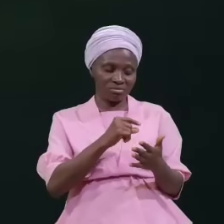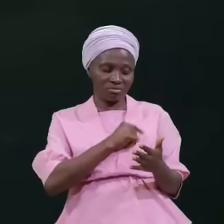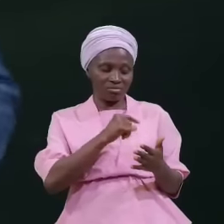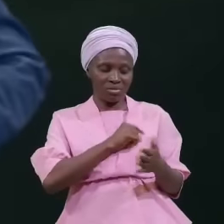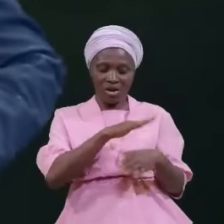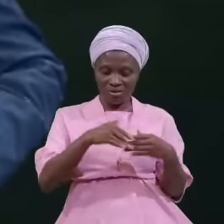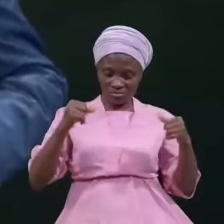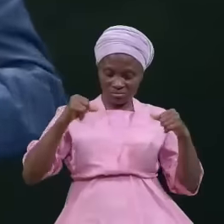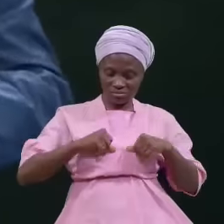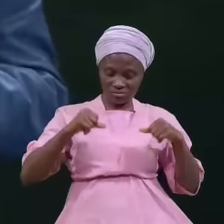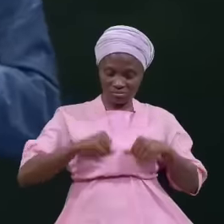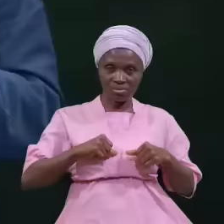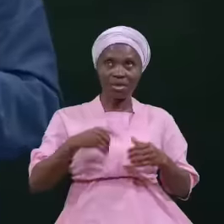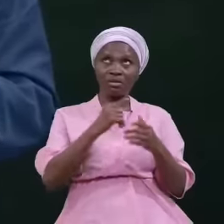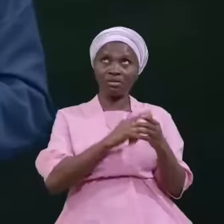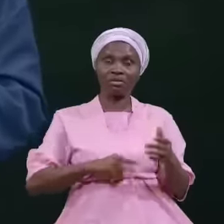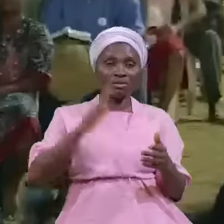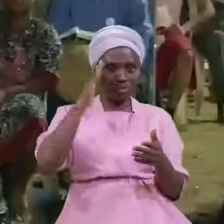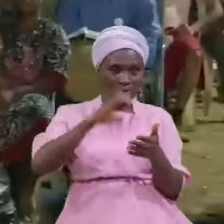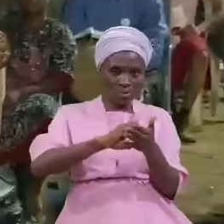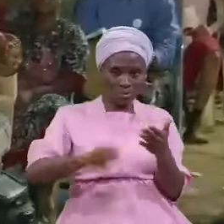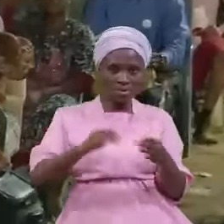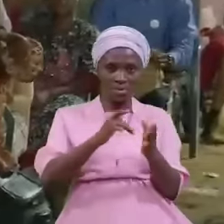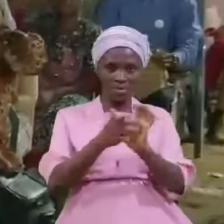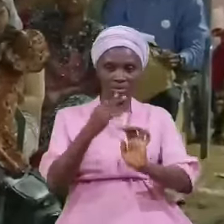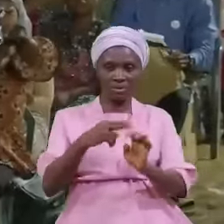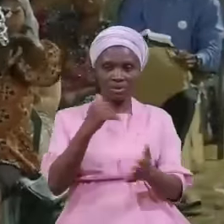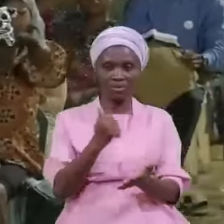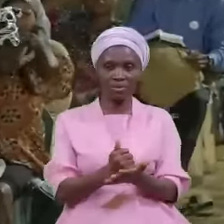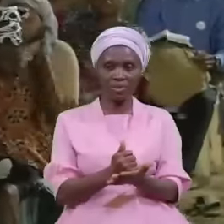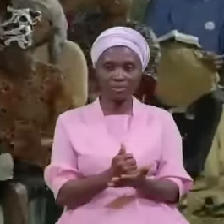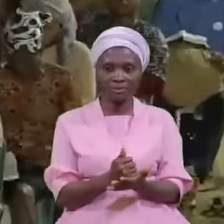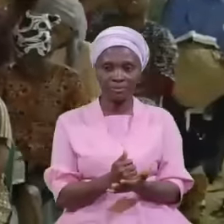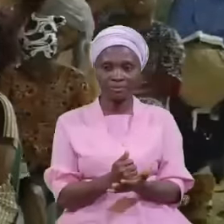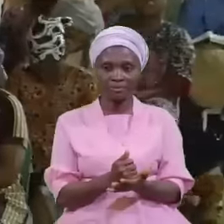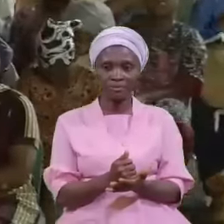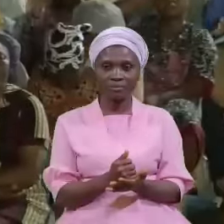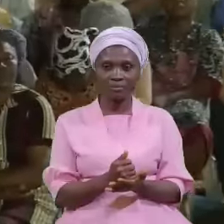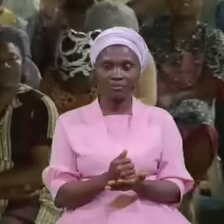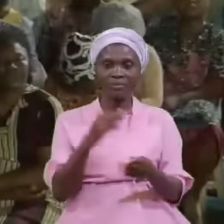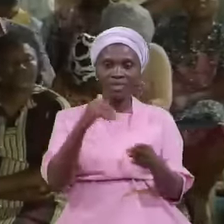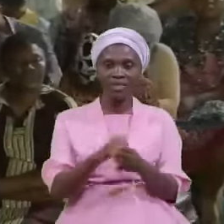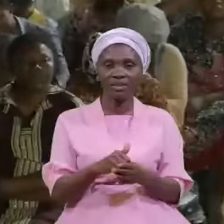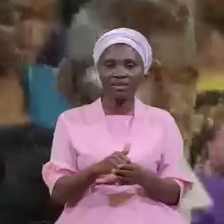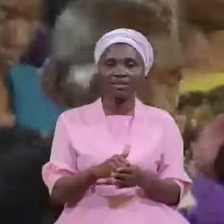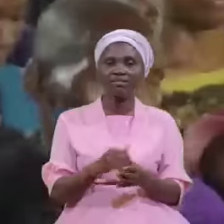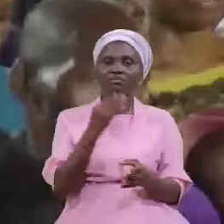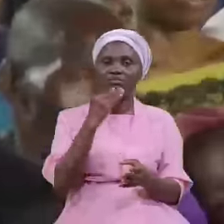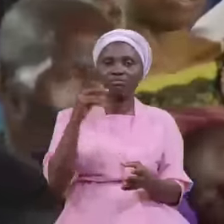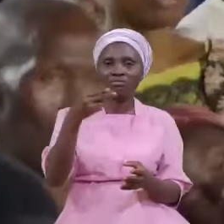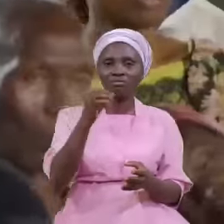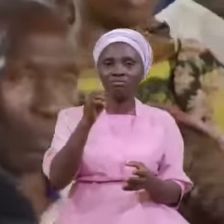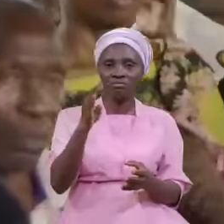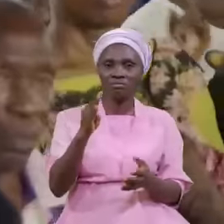will remove in Jesus' name. Look at Hebrews chapter 2, and I'm reading here